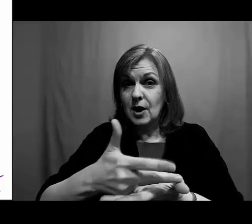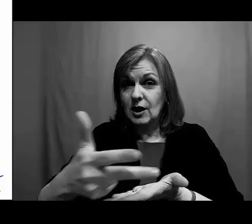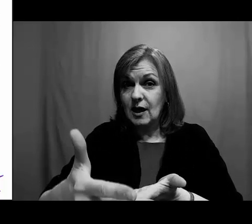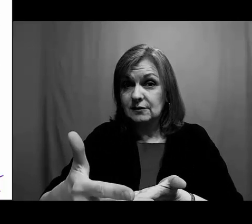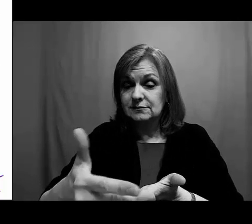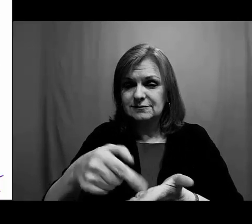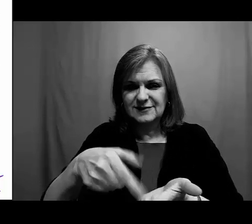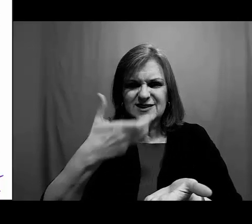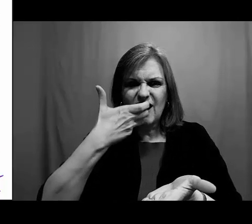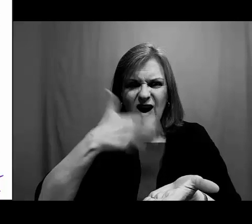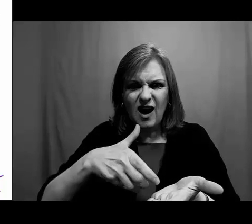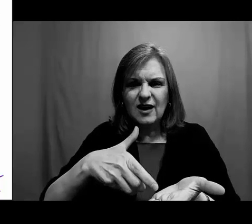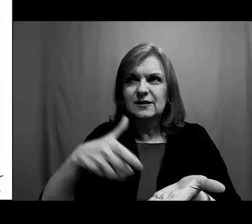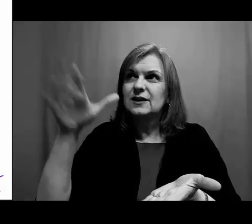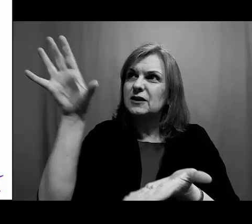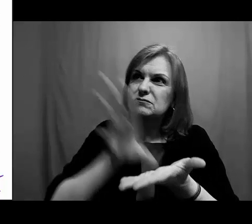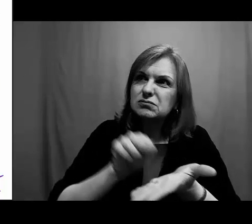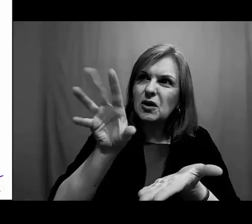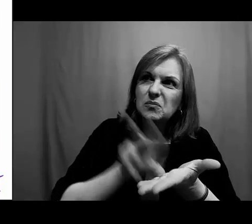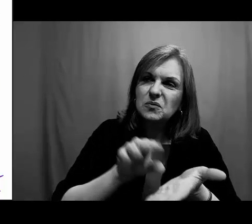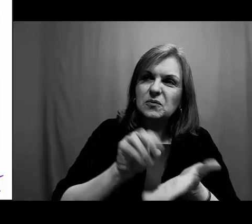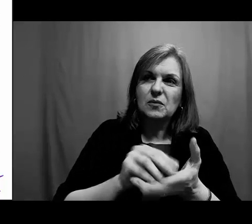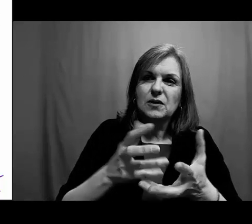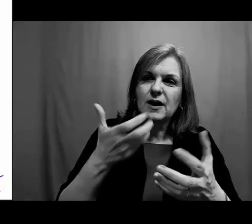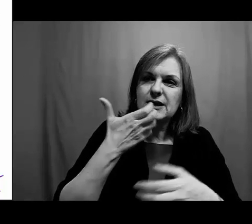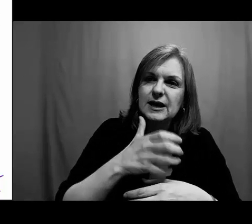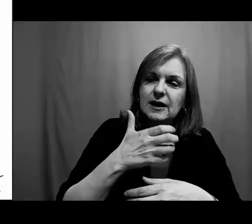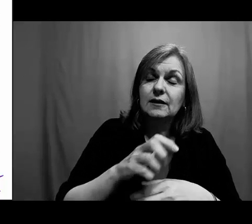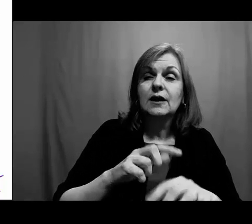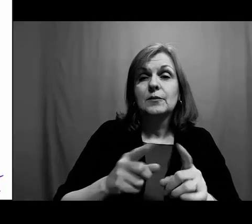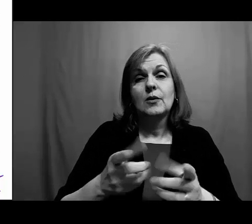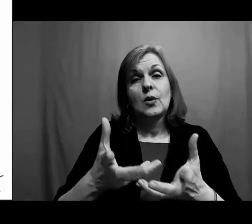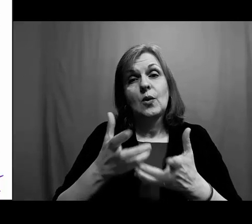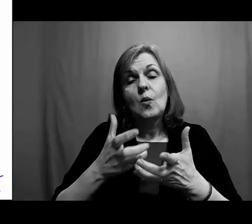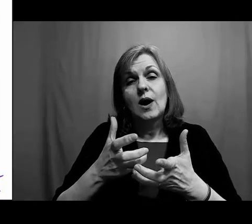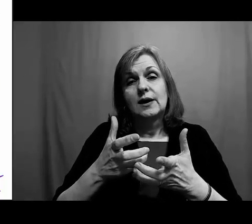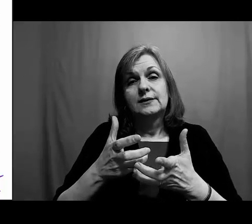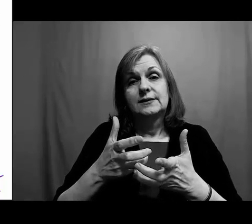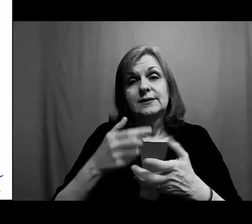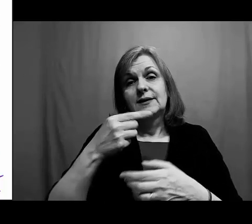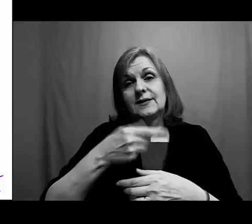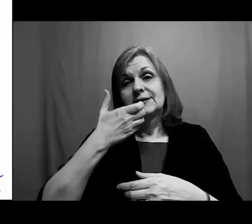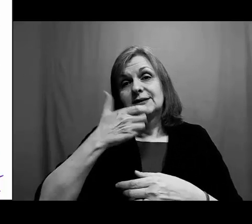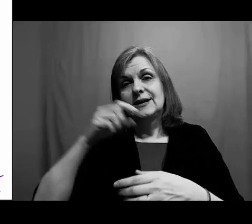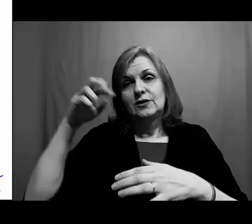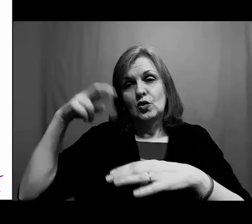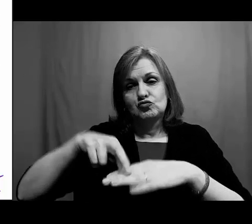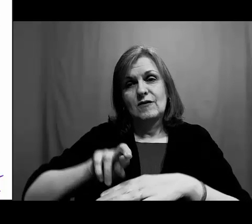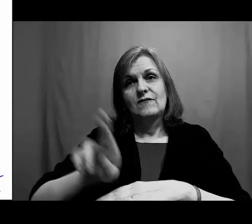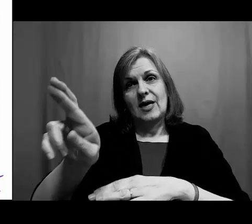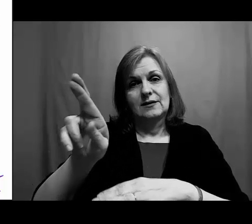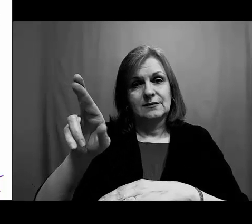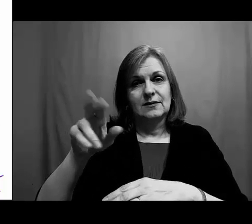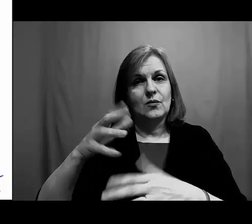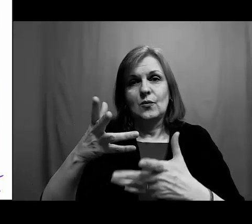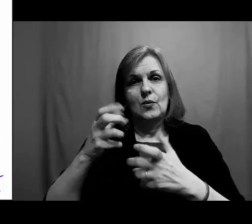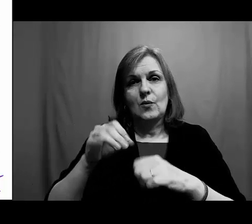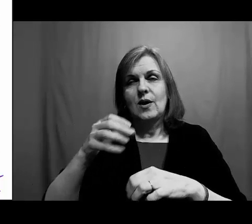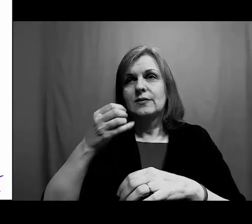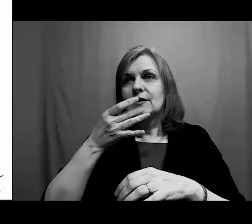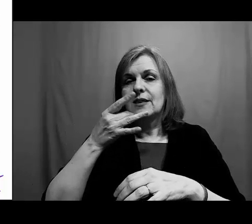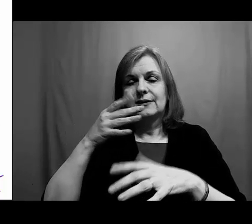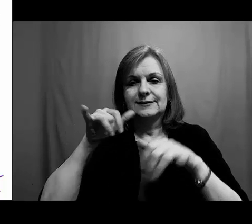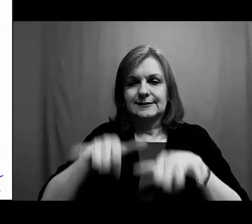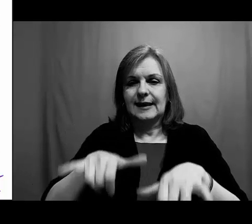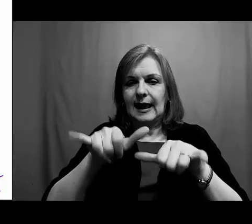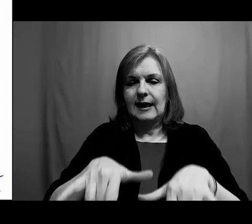It's hot, right? It absorbs all that heat, all that radiant energy. But what we want is it to actually reflect back. We don't want it to